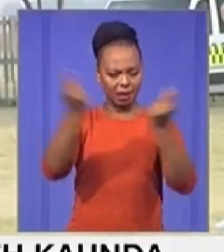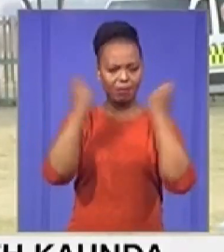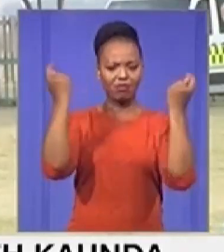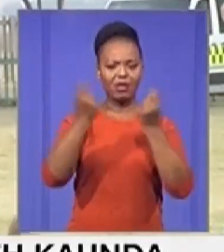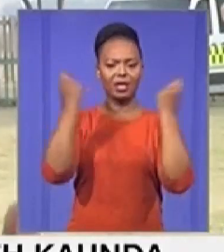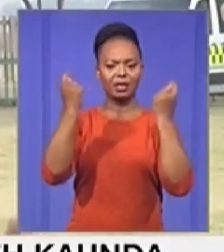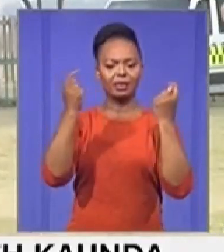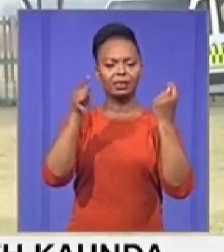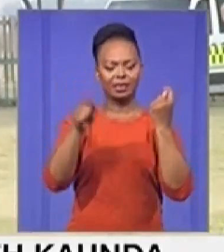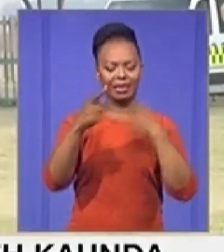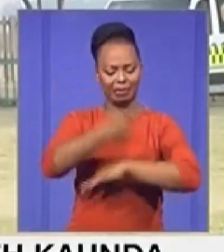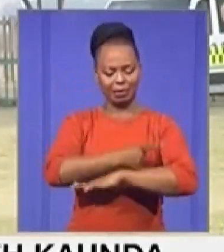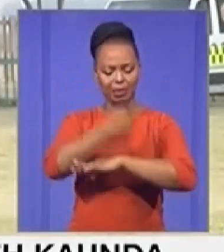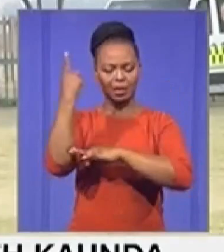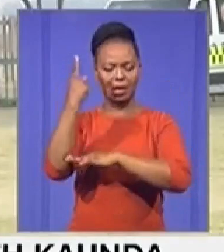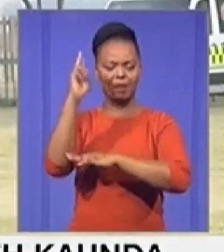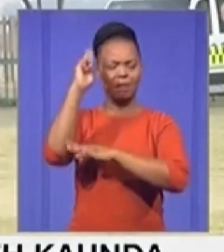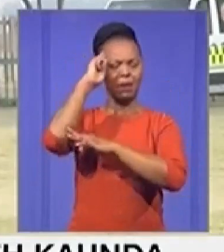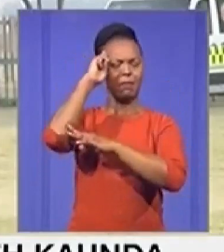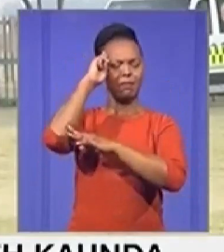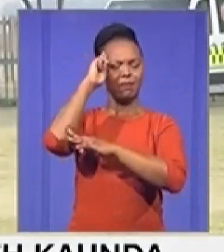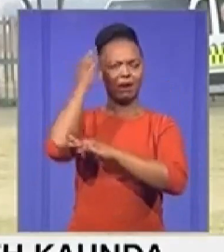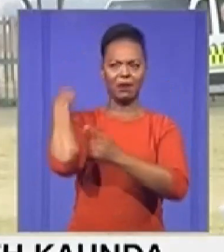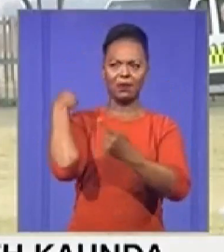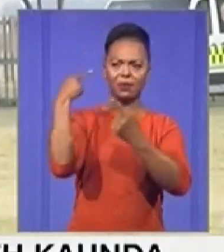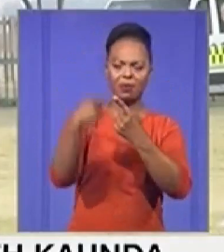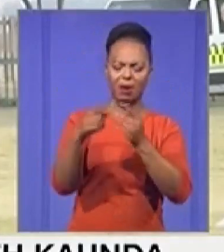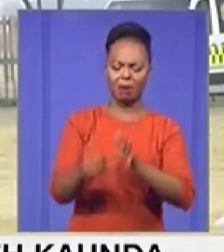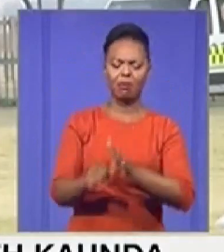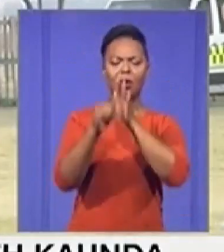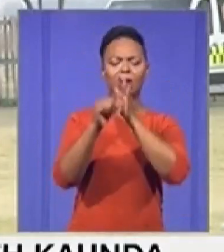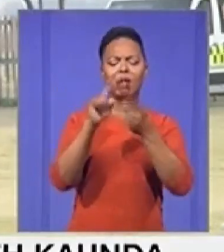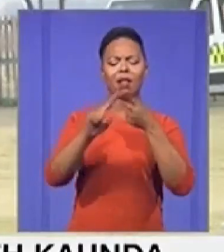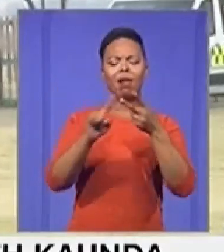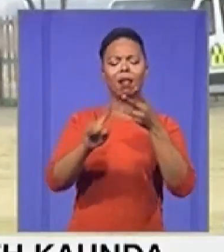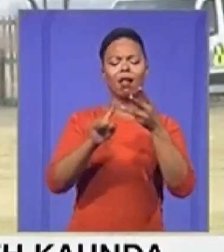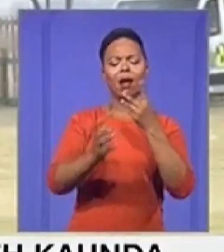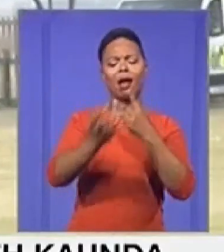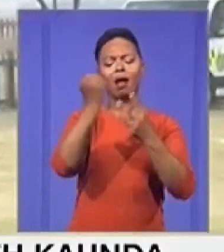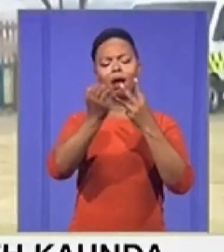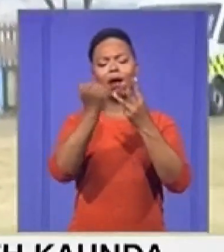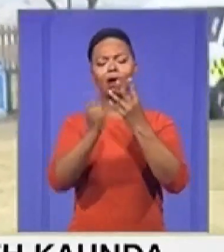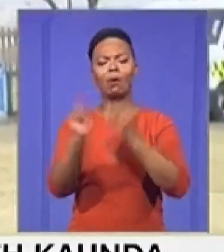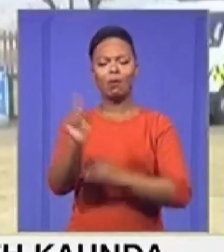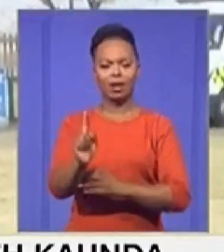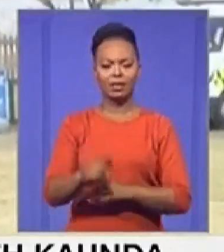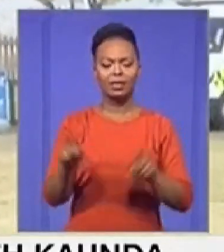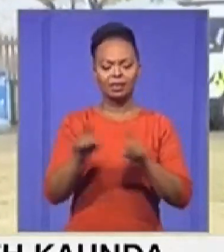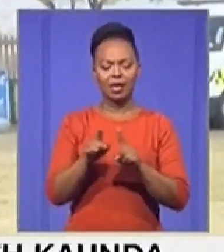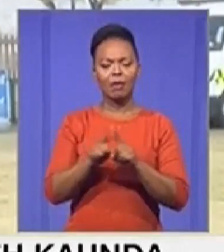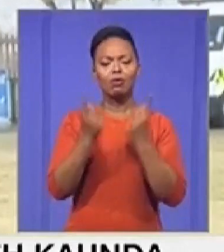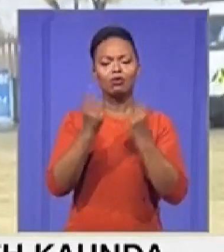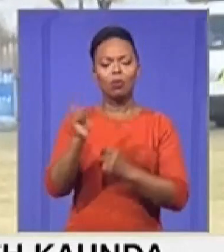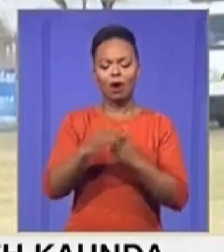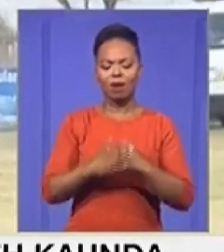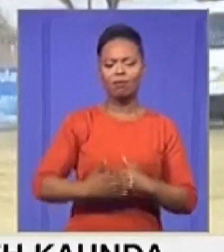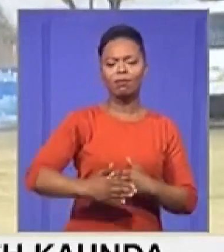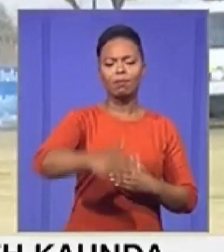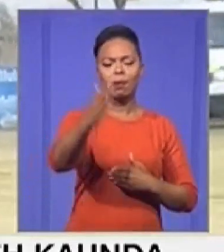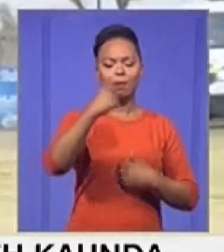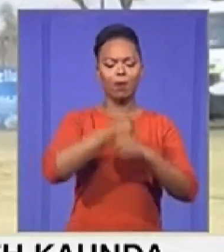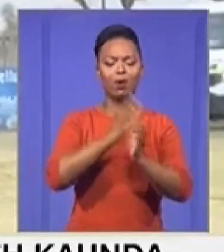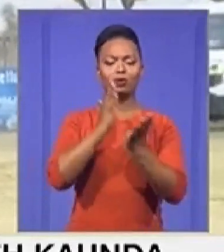re gopotsane gore ke eng se se botlhokwa se re se dirileng go itlhela ka tsatsile ke eng se ileng gore re tshwanetse gore re tise mo go sona re tshware le gore